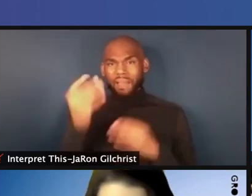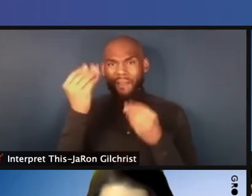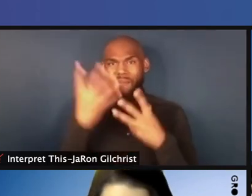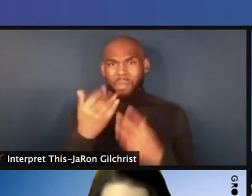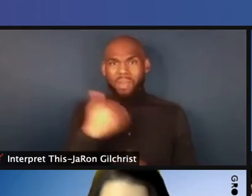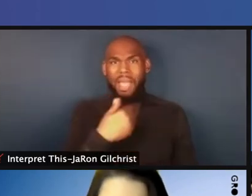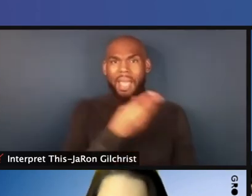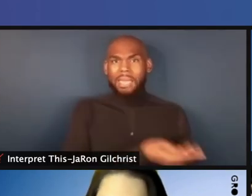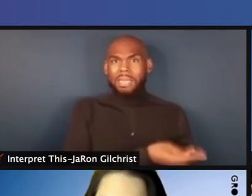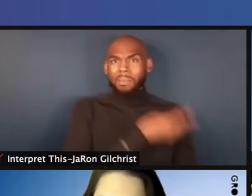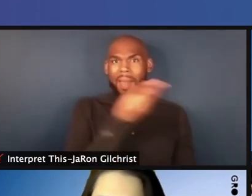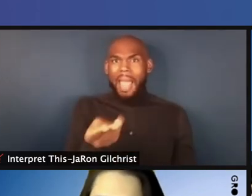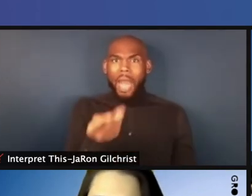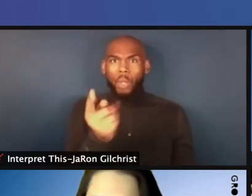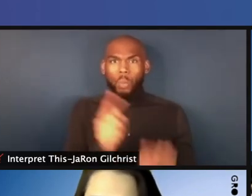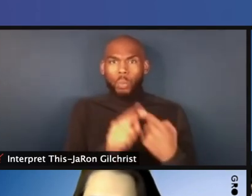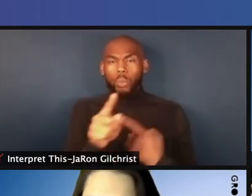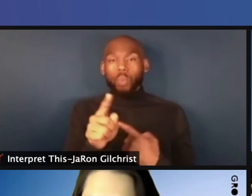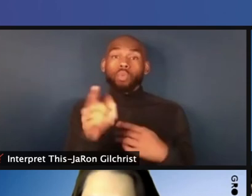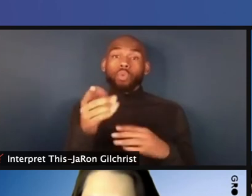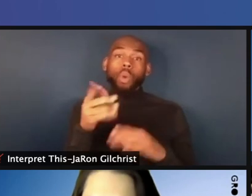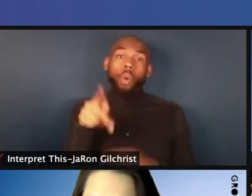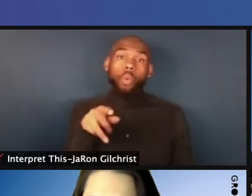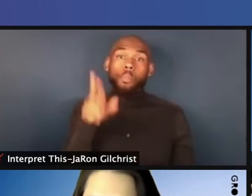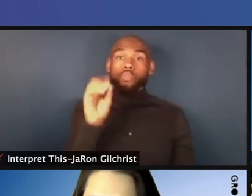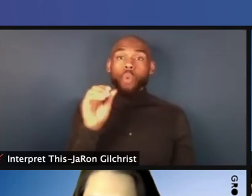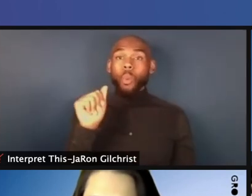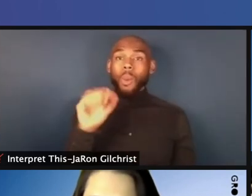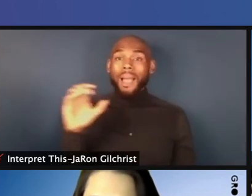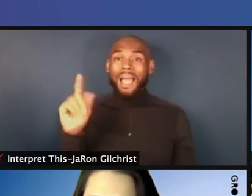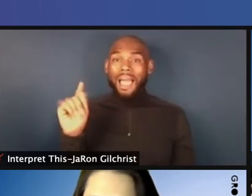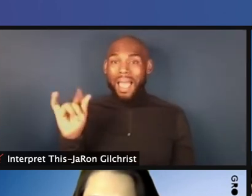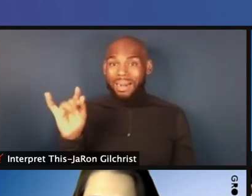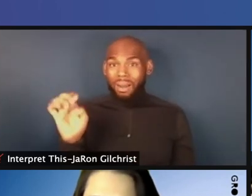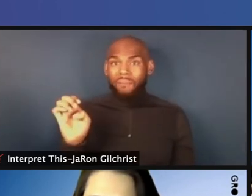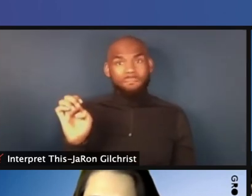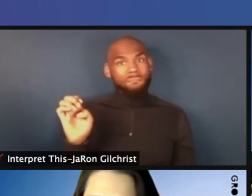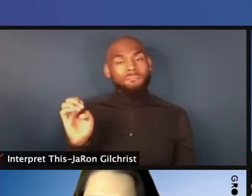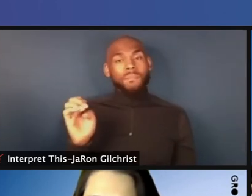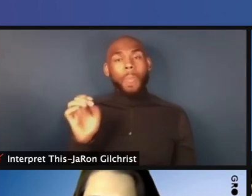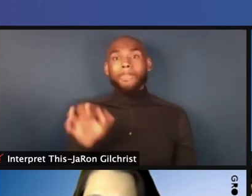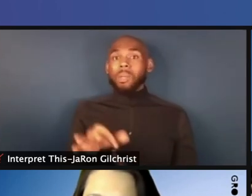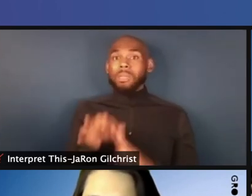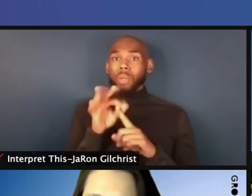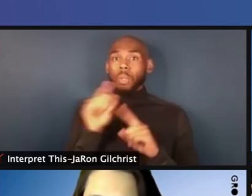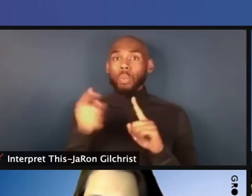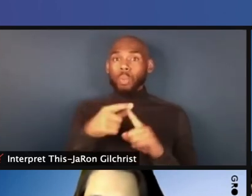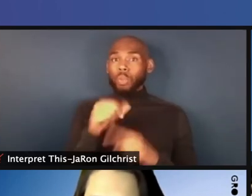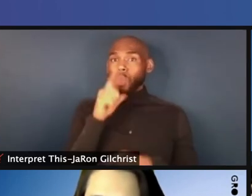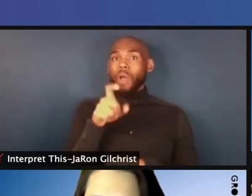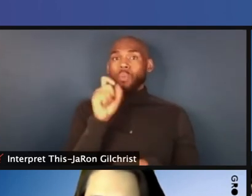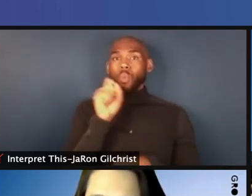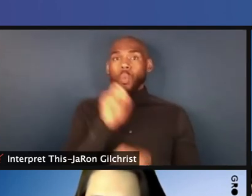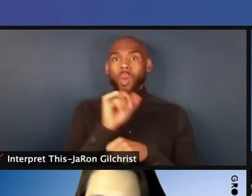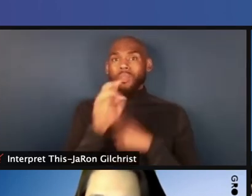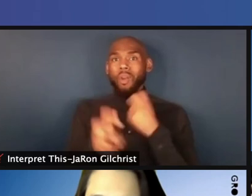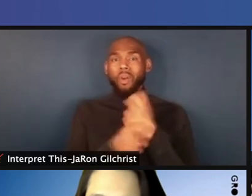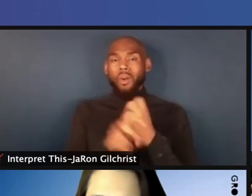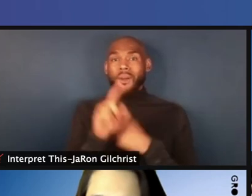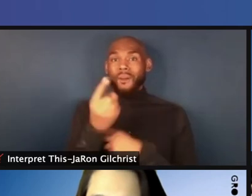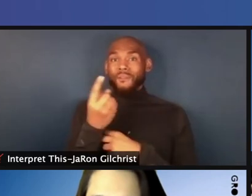being very proactive in your first step, especially when you don't need to work that hard. It's first steps,